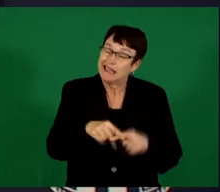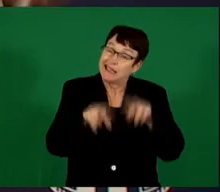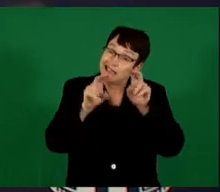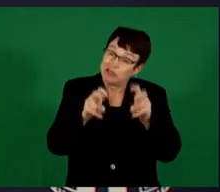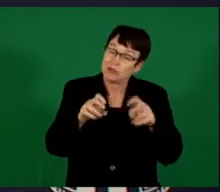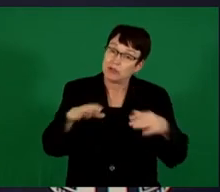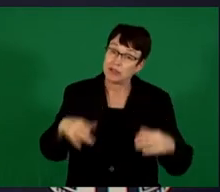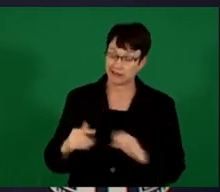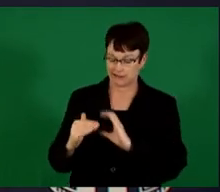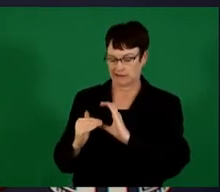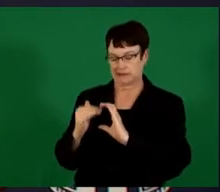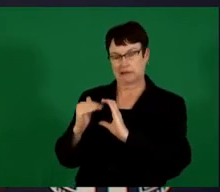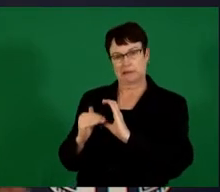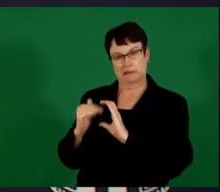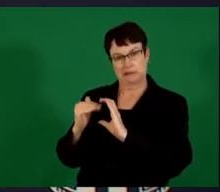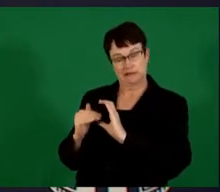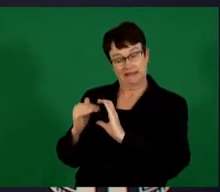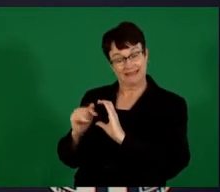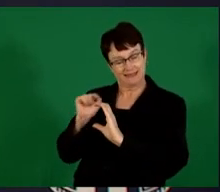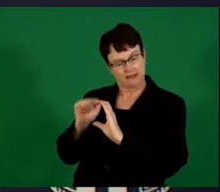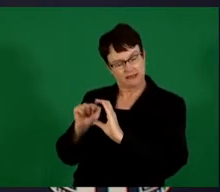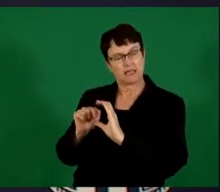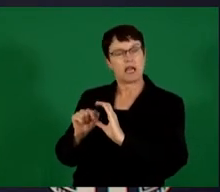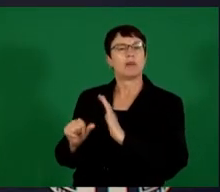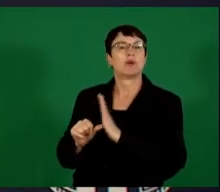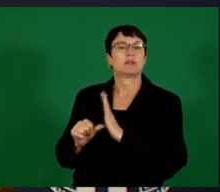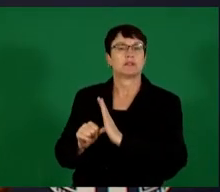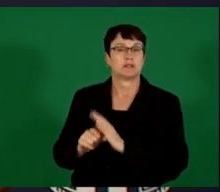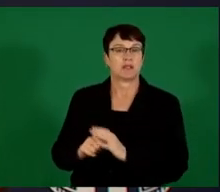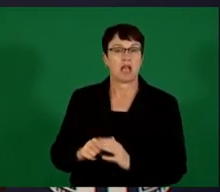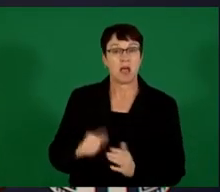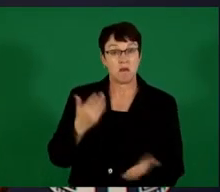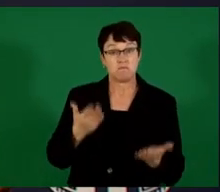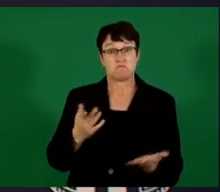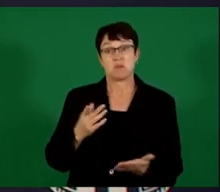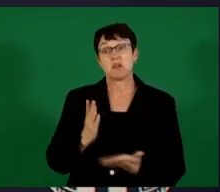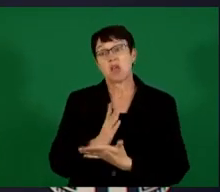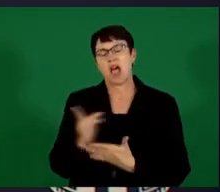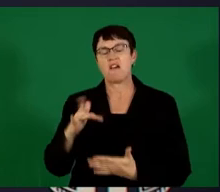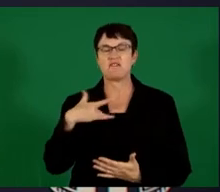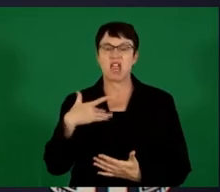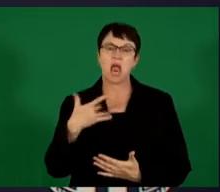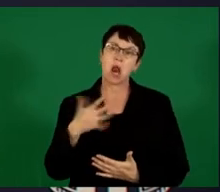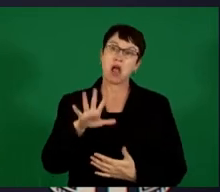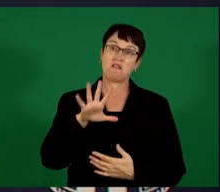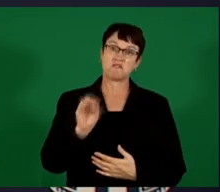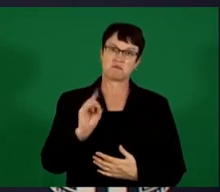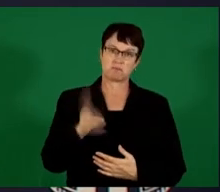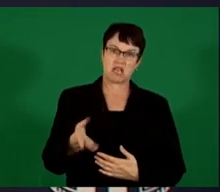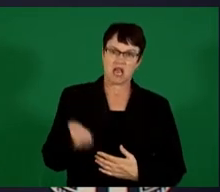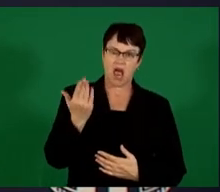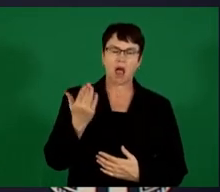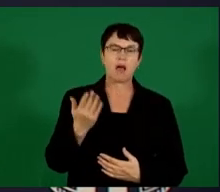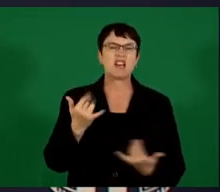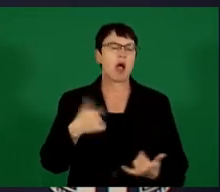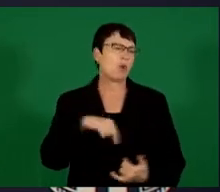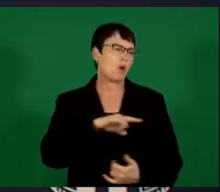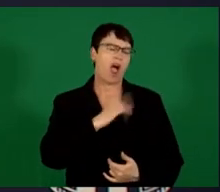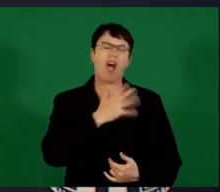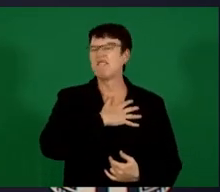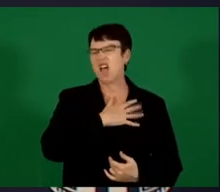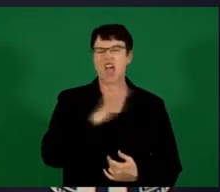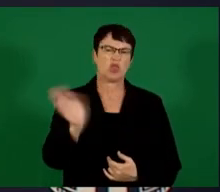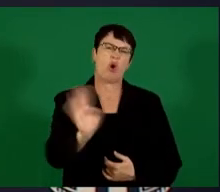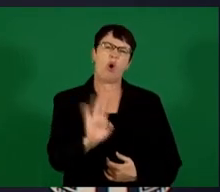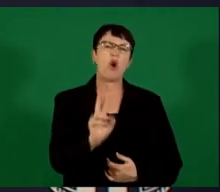split 25-25, unfortunately, that's not how we make policy. We do not know what data will show between